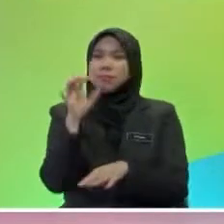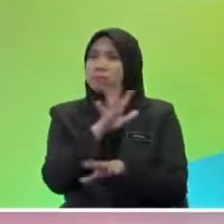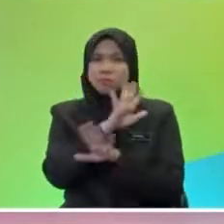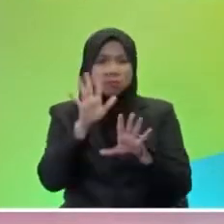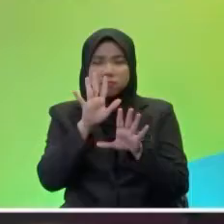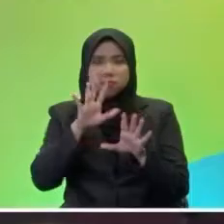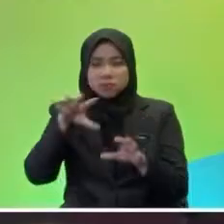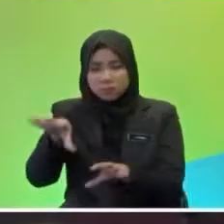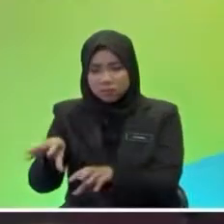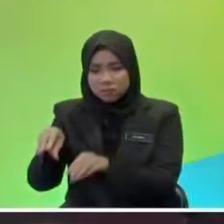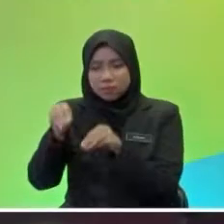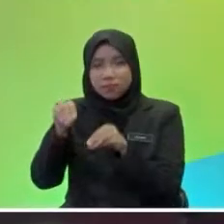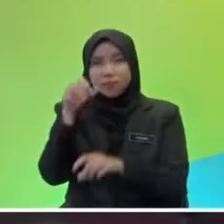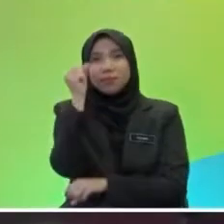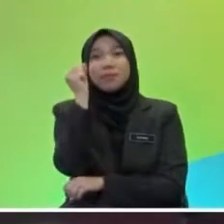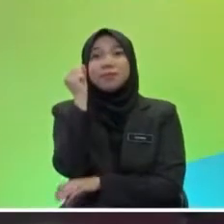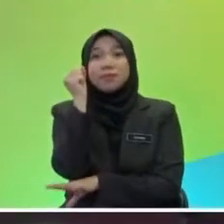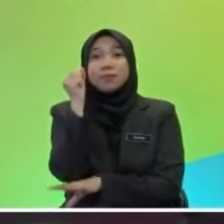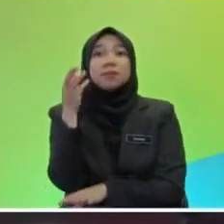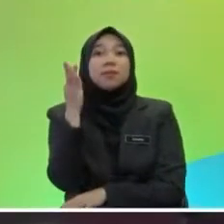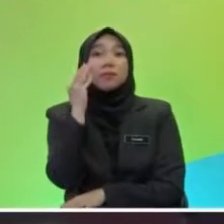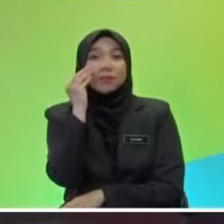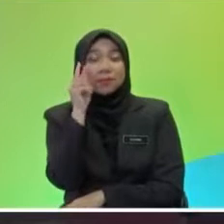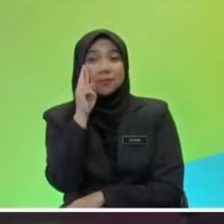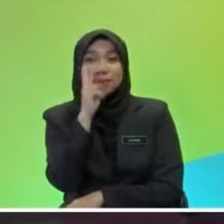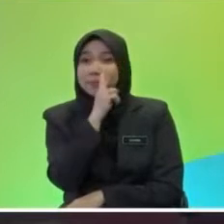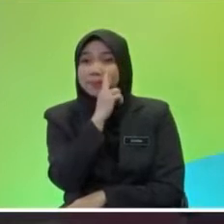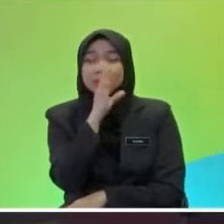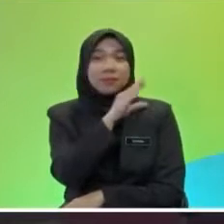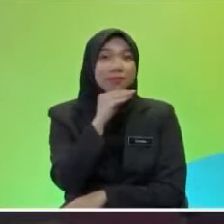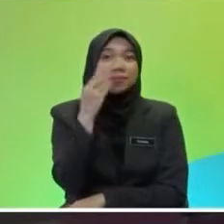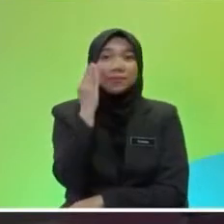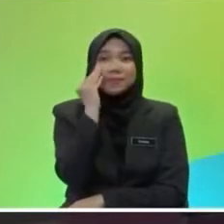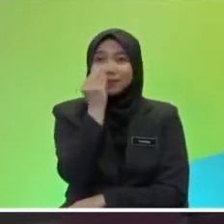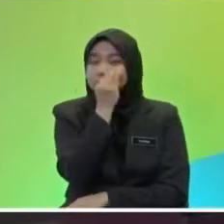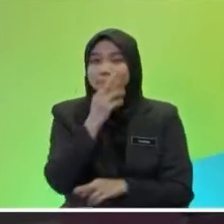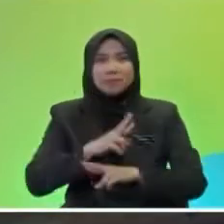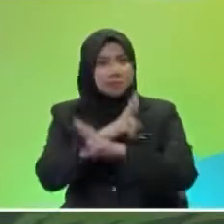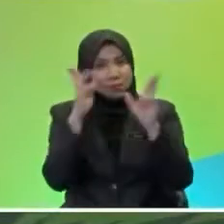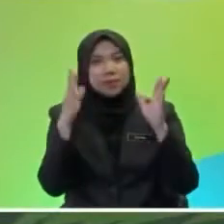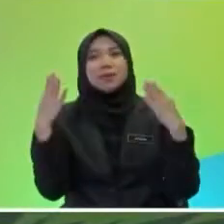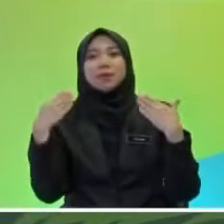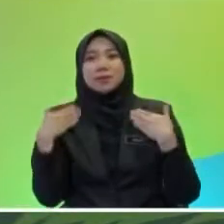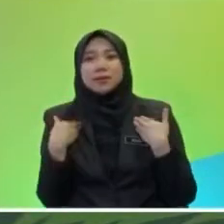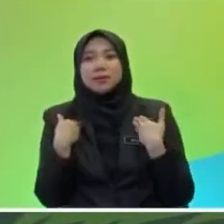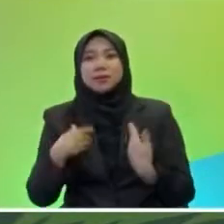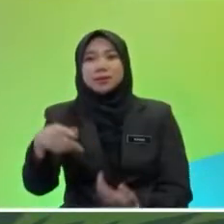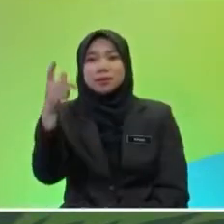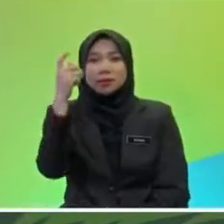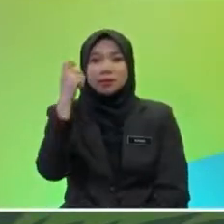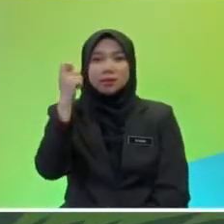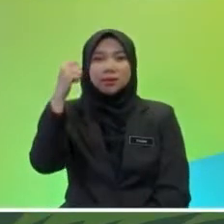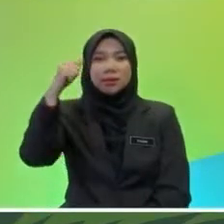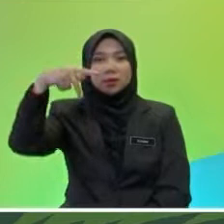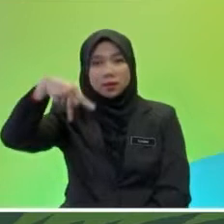but we just believe that the rose plant and the hibiscus plant have tap roots. Tap roots? Yes, it's just long in the